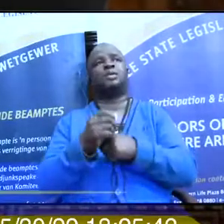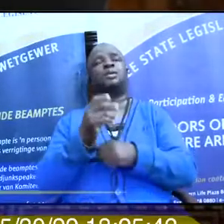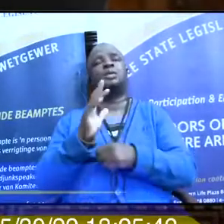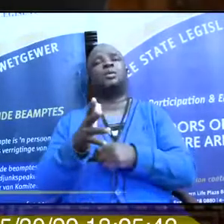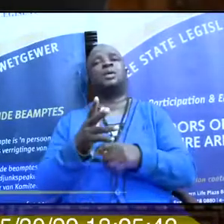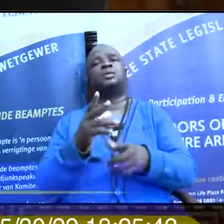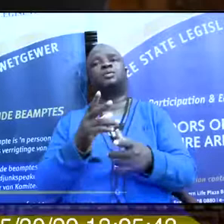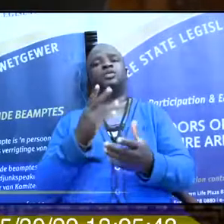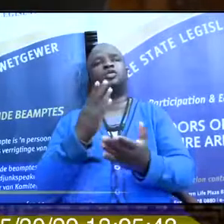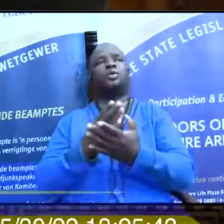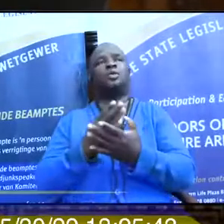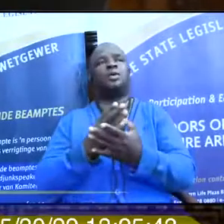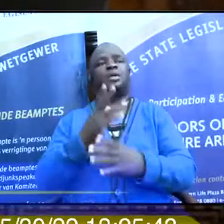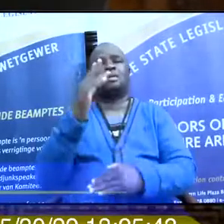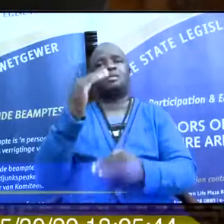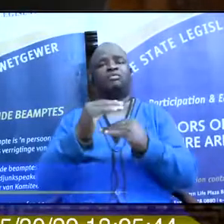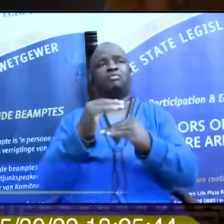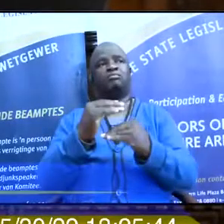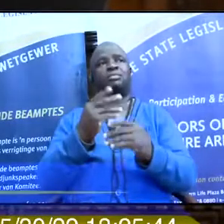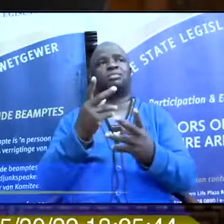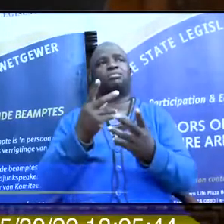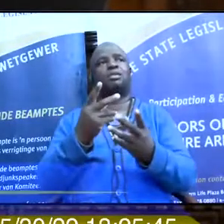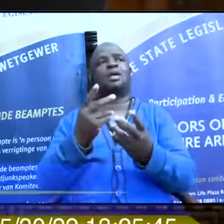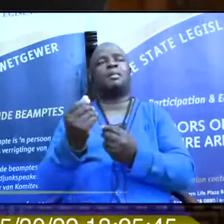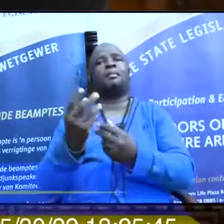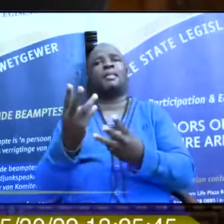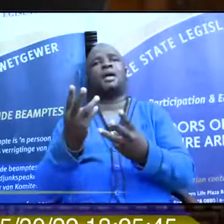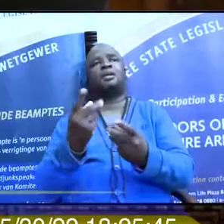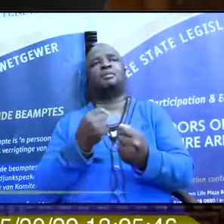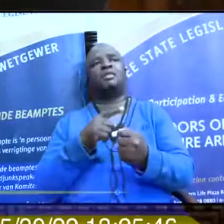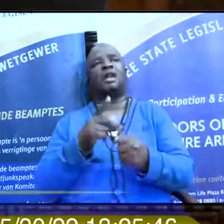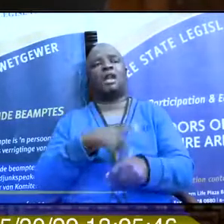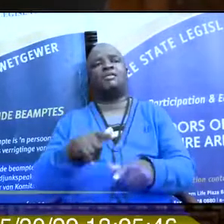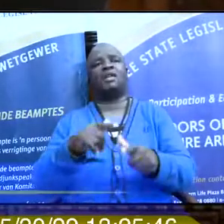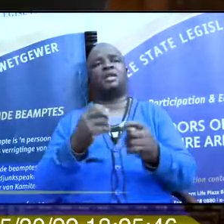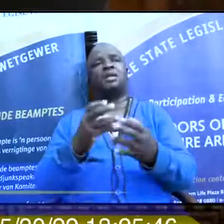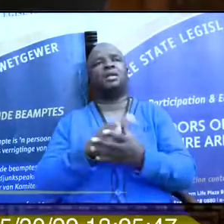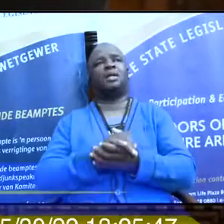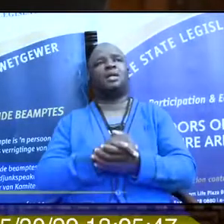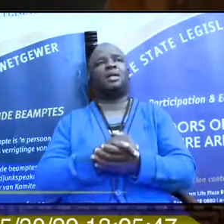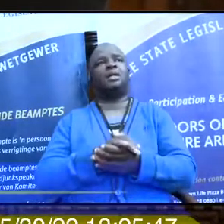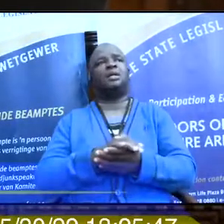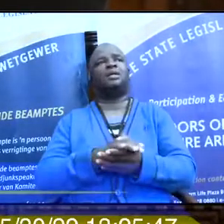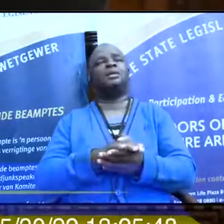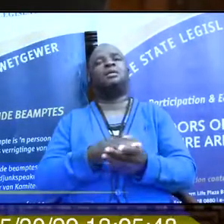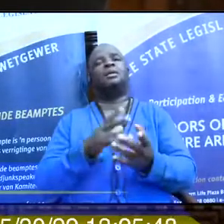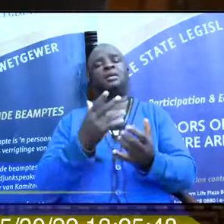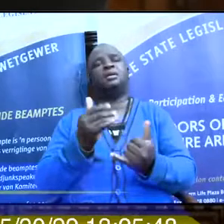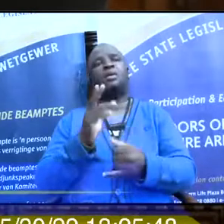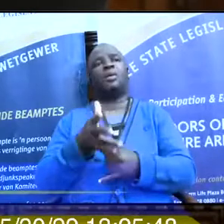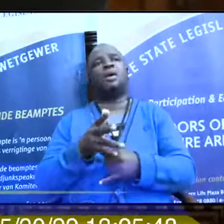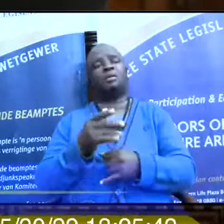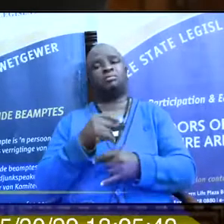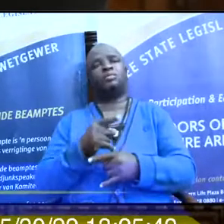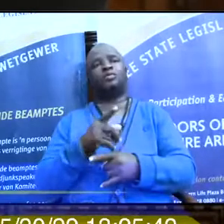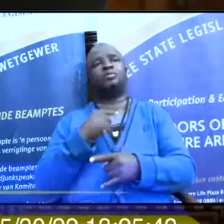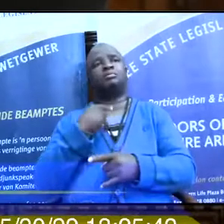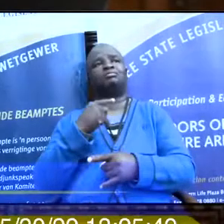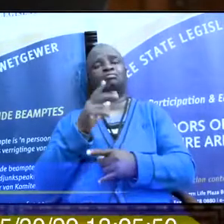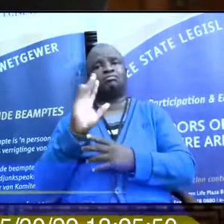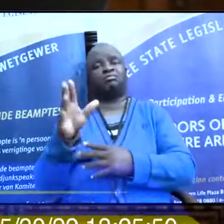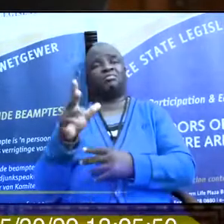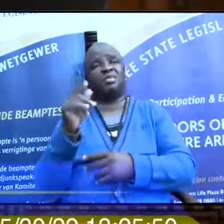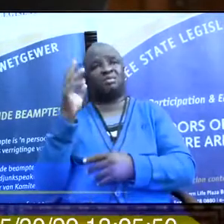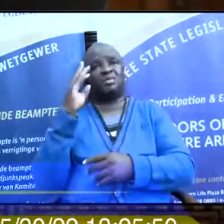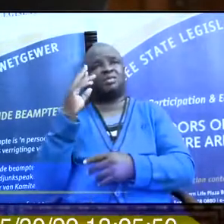decrease the number of learners in in foundation phase we are going to hold him to that